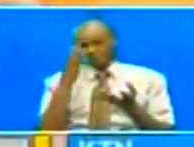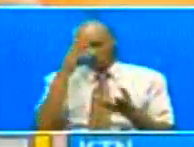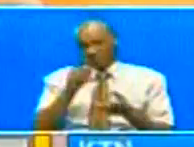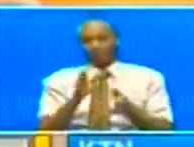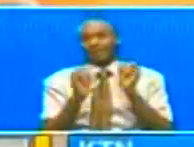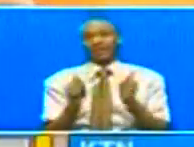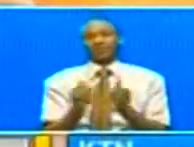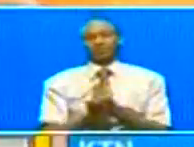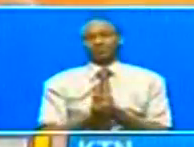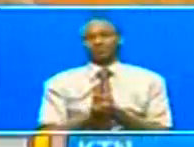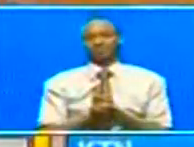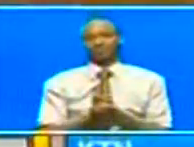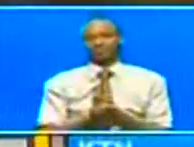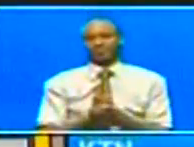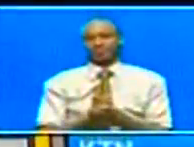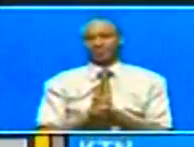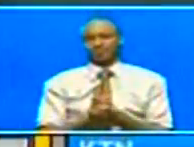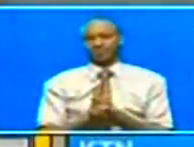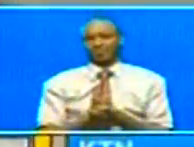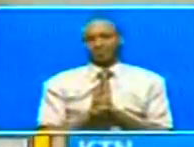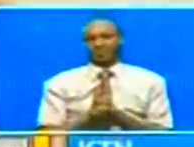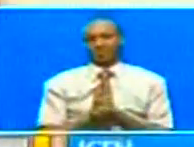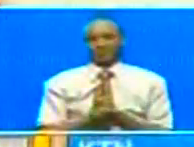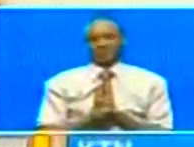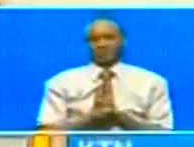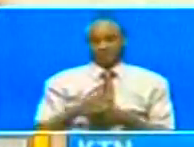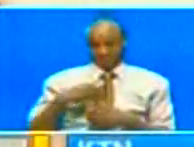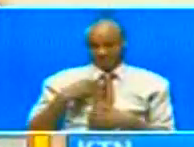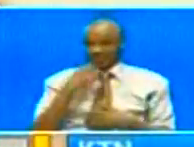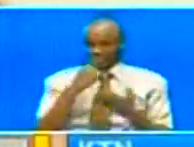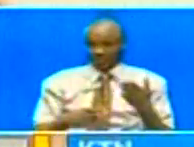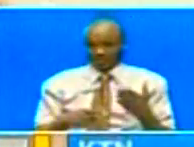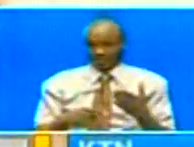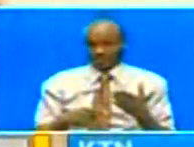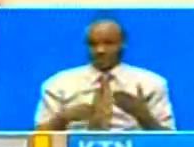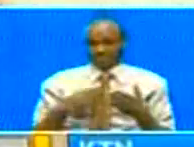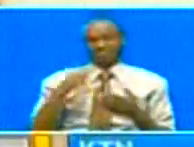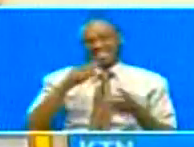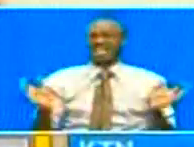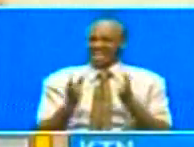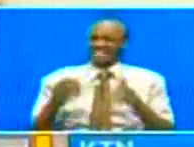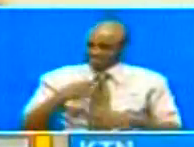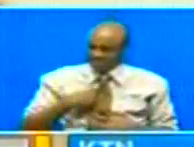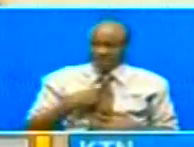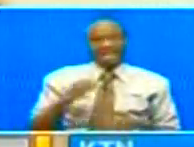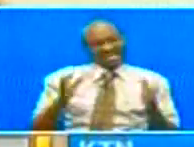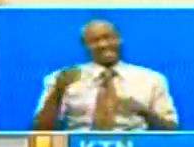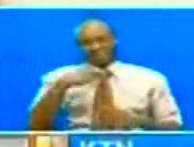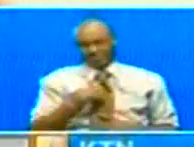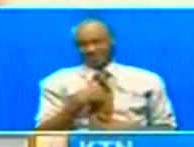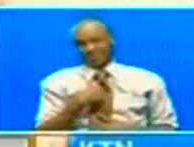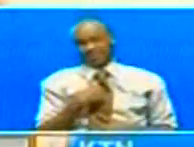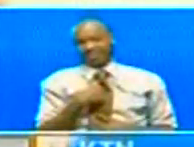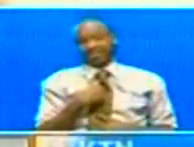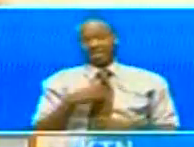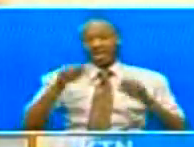us math and English. It motivates me very much because it encourages me to